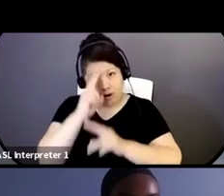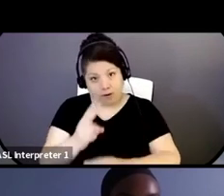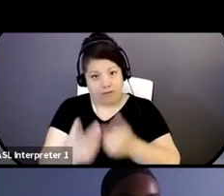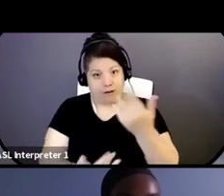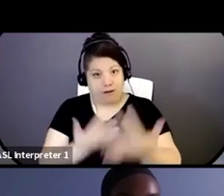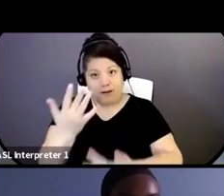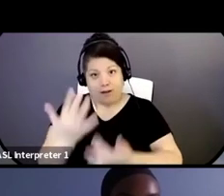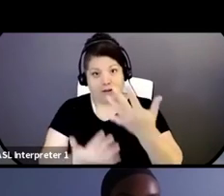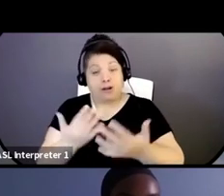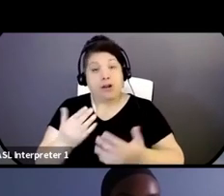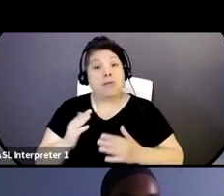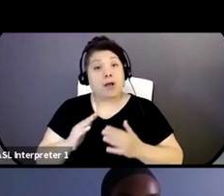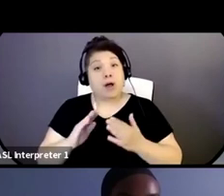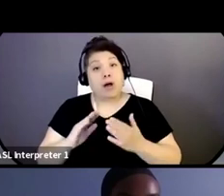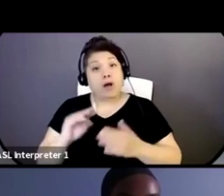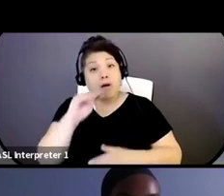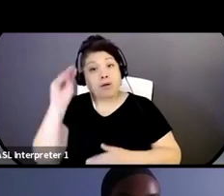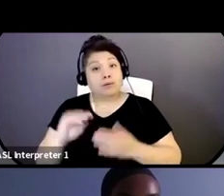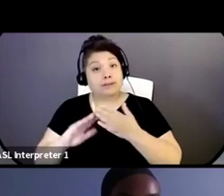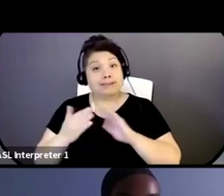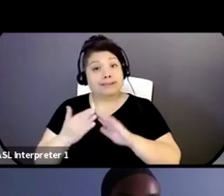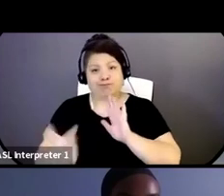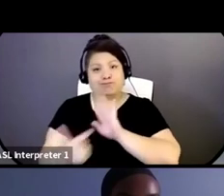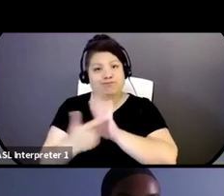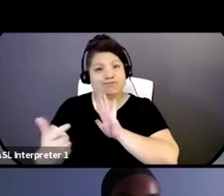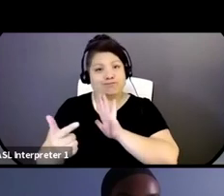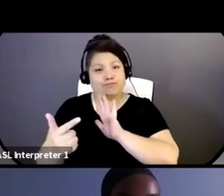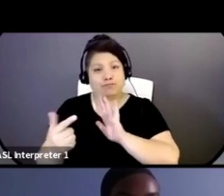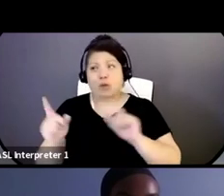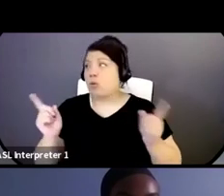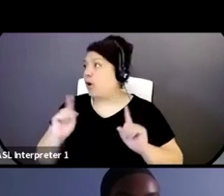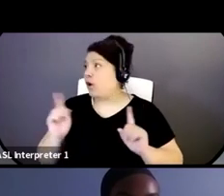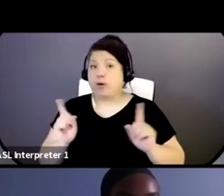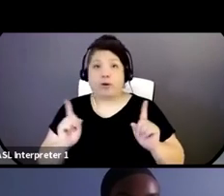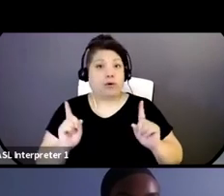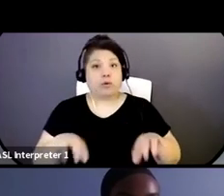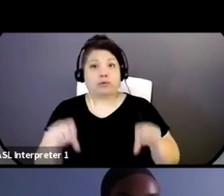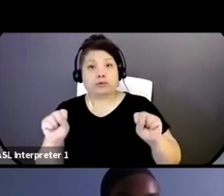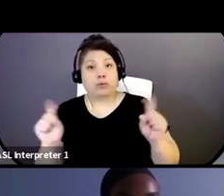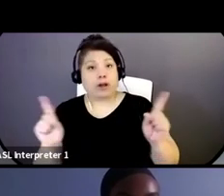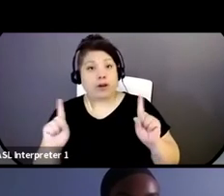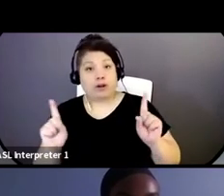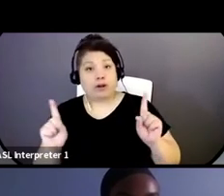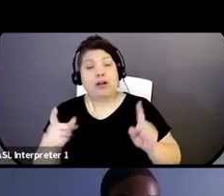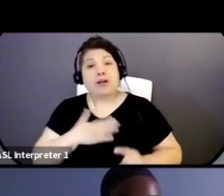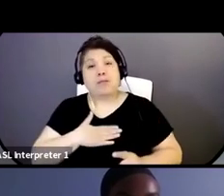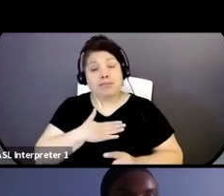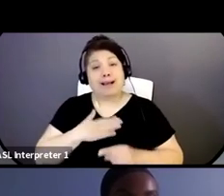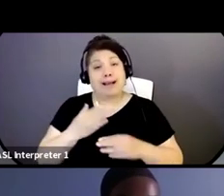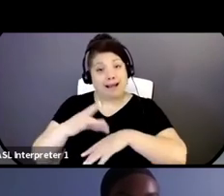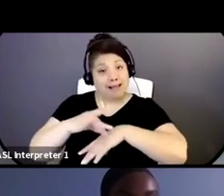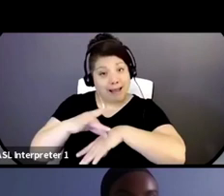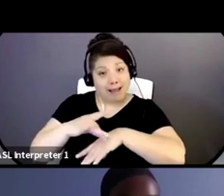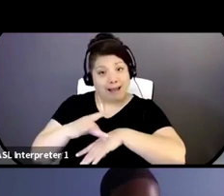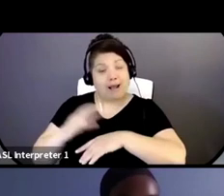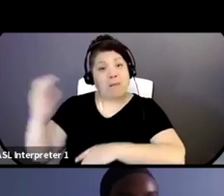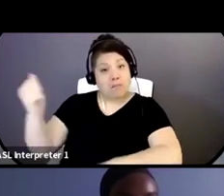city of Ottawa, there's actually no place for us to even do that. You know, so give us some land back, literally.